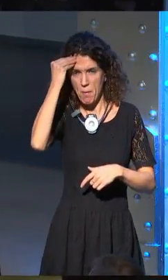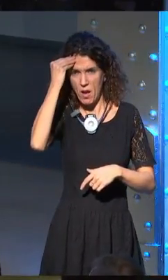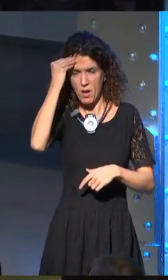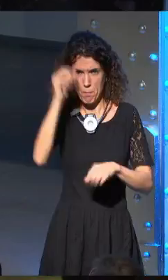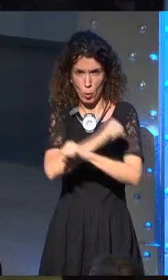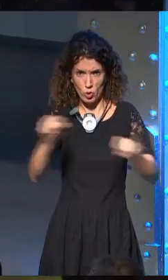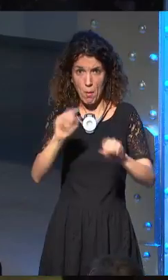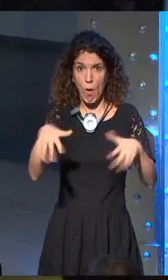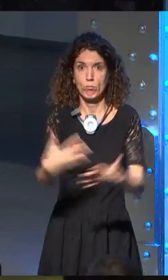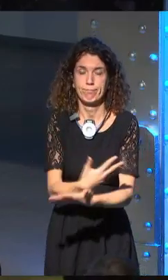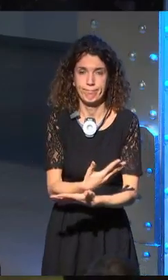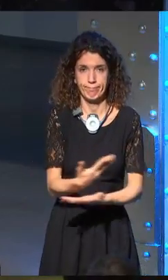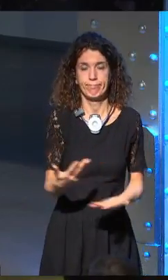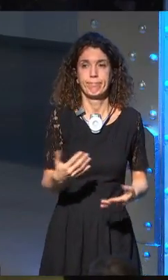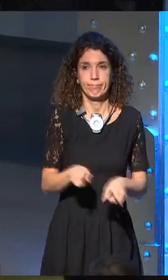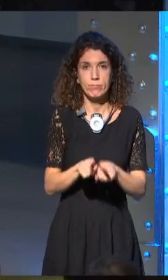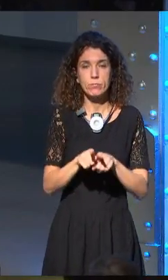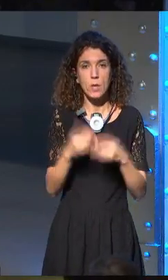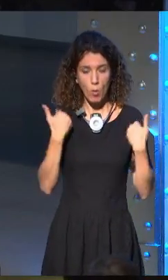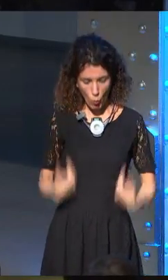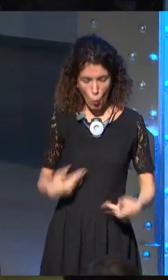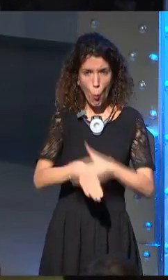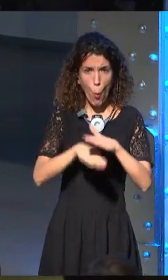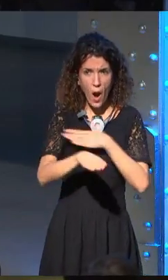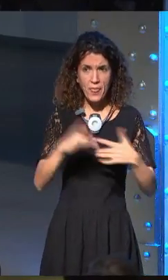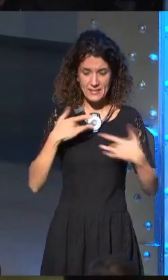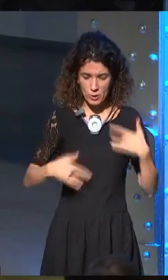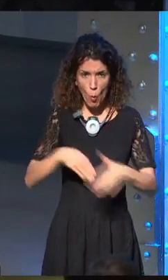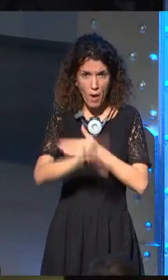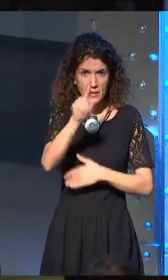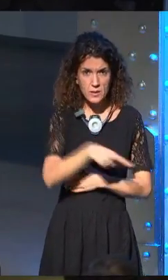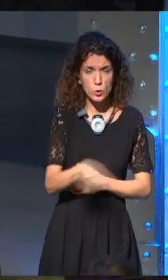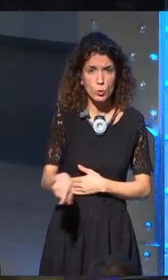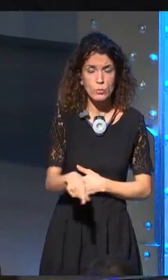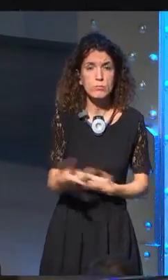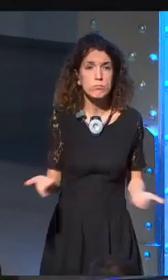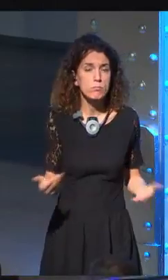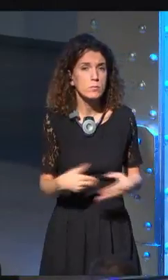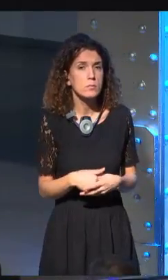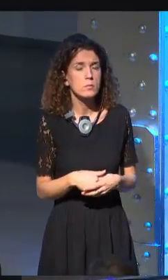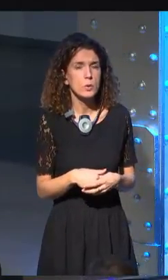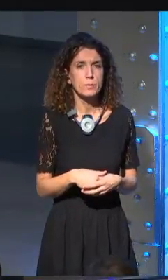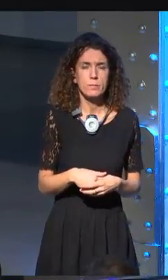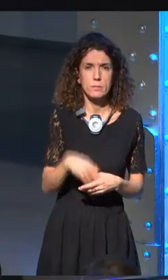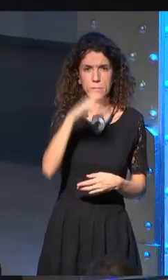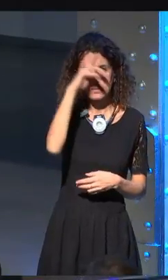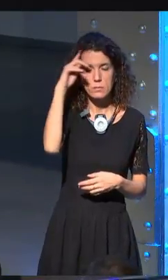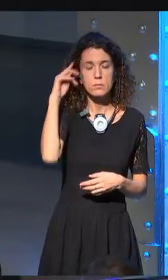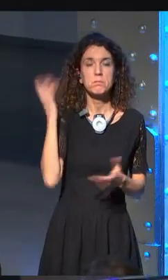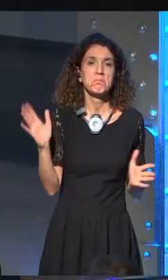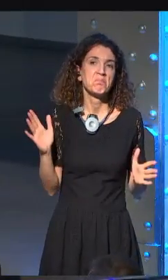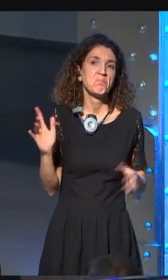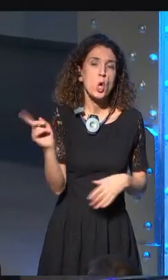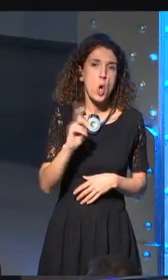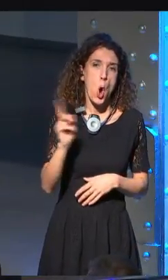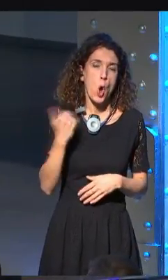¿Hay alguno de esos efectos que... Do some of those effects still live today? Pretty much.